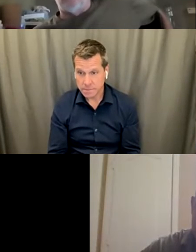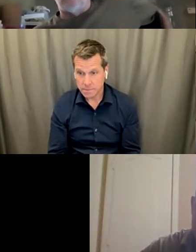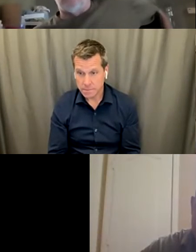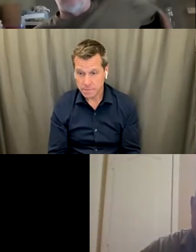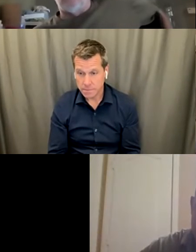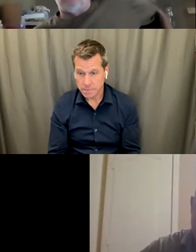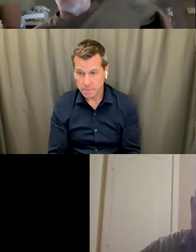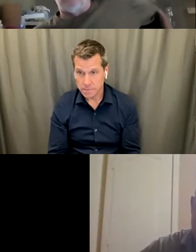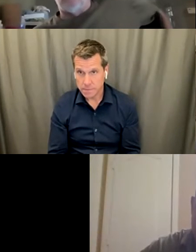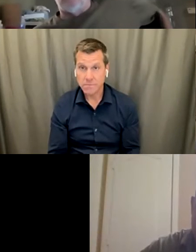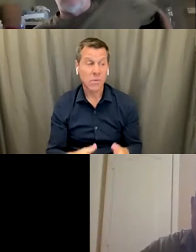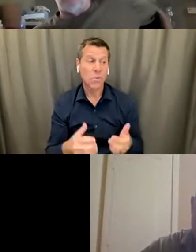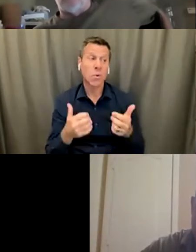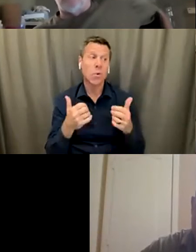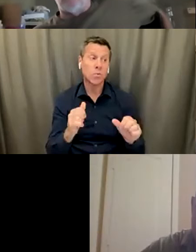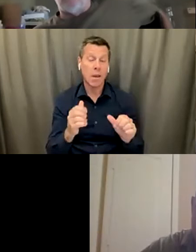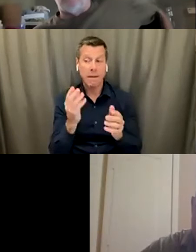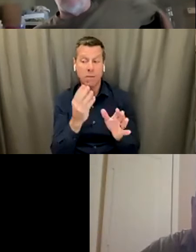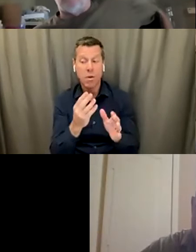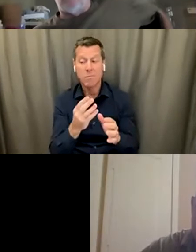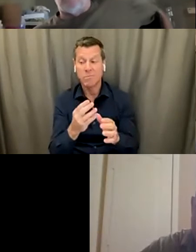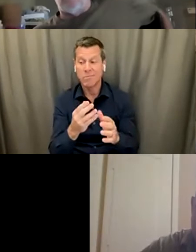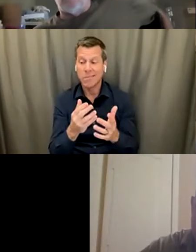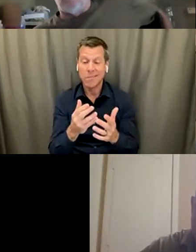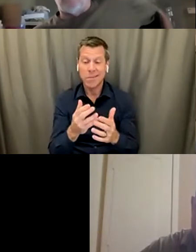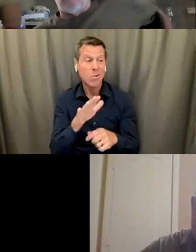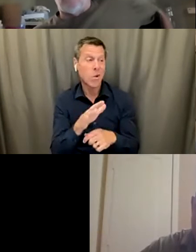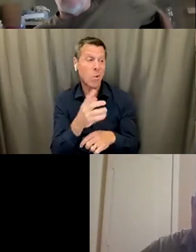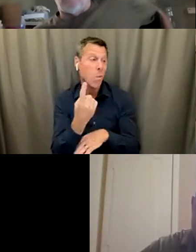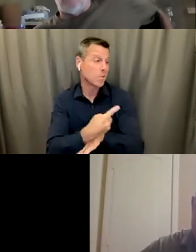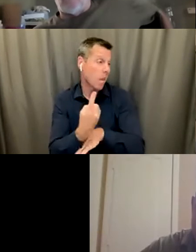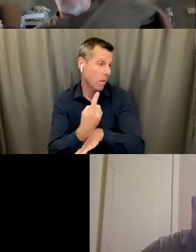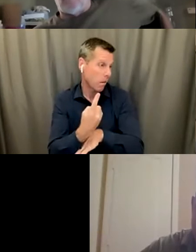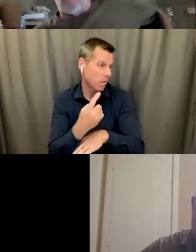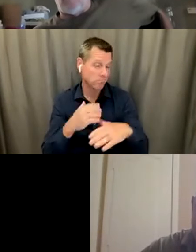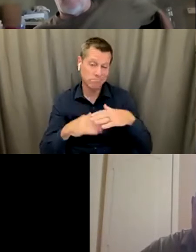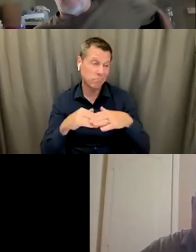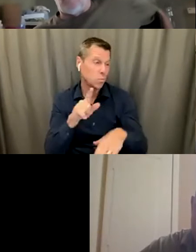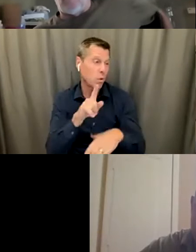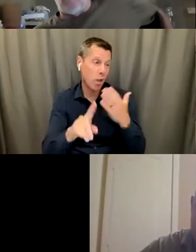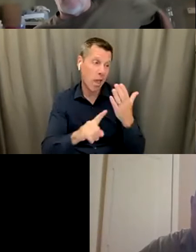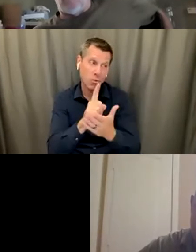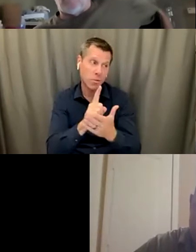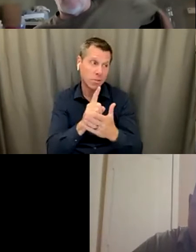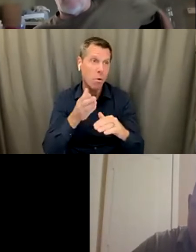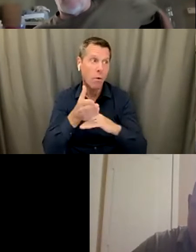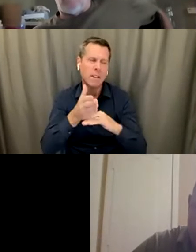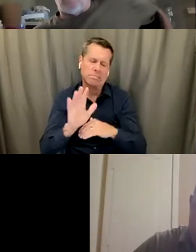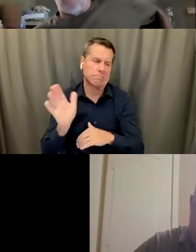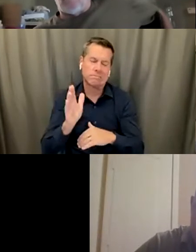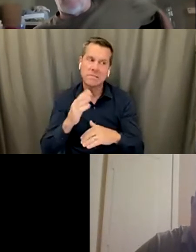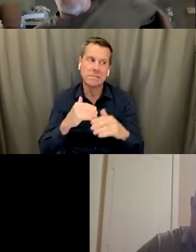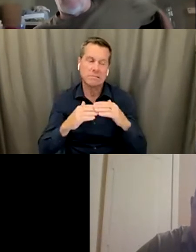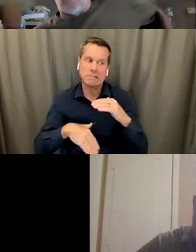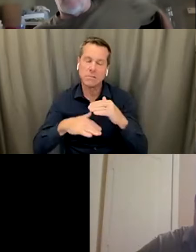days? We try to do it within a day or two at the most. What's yet to, what we